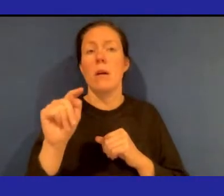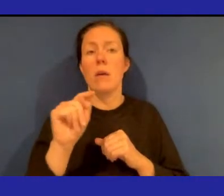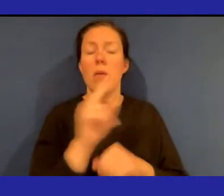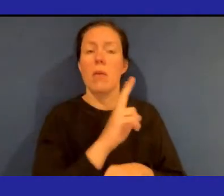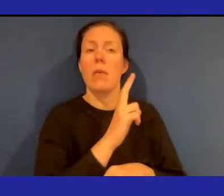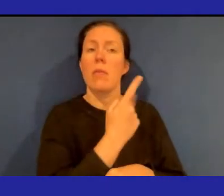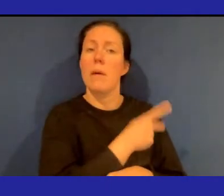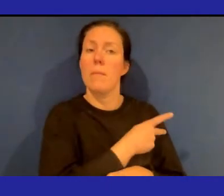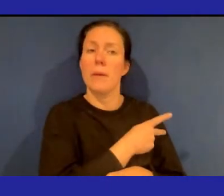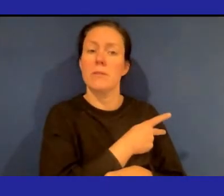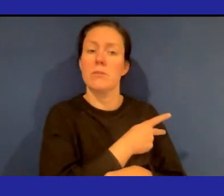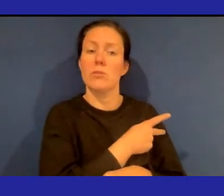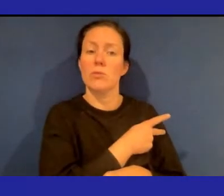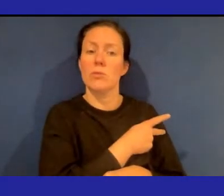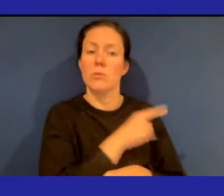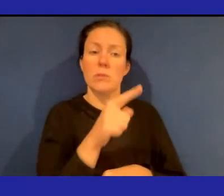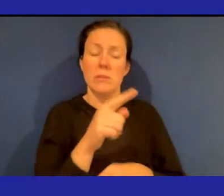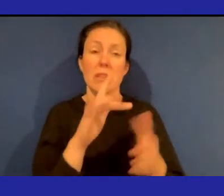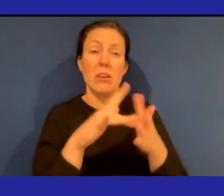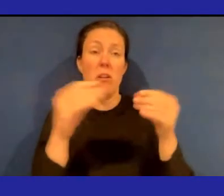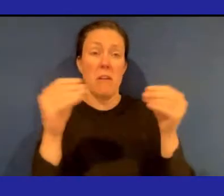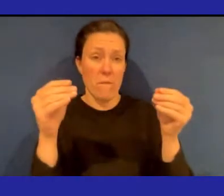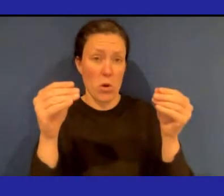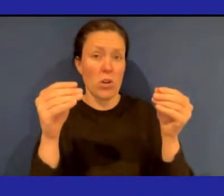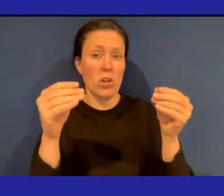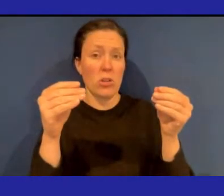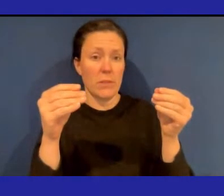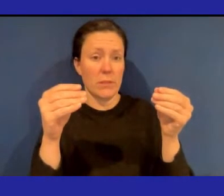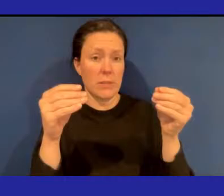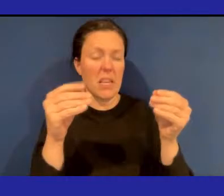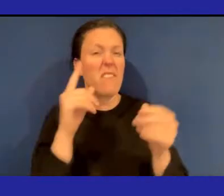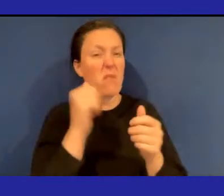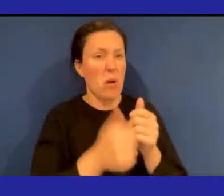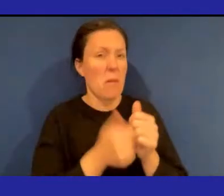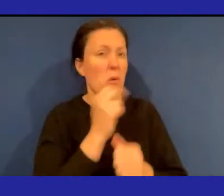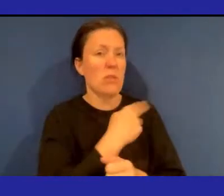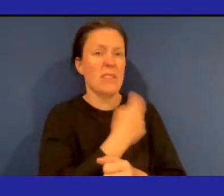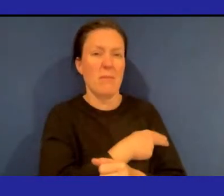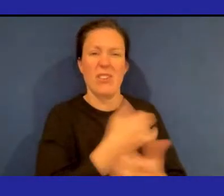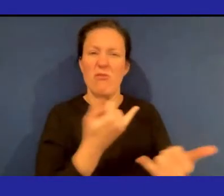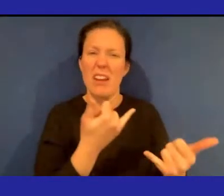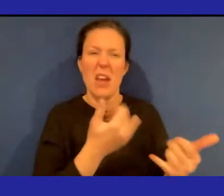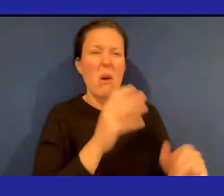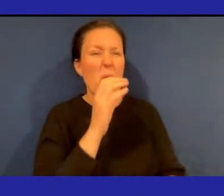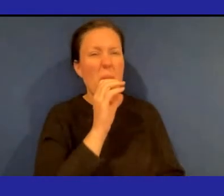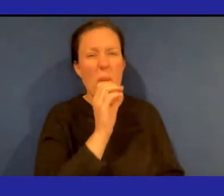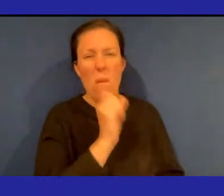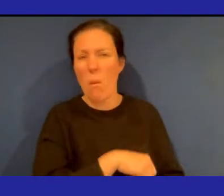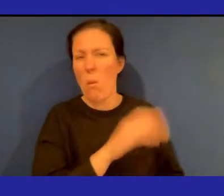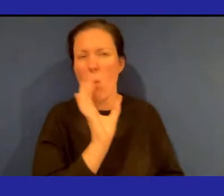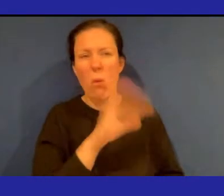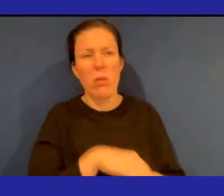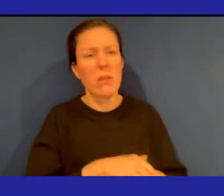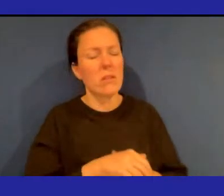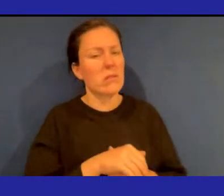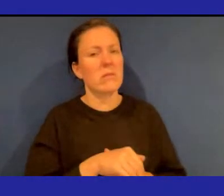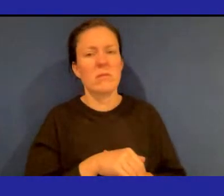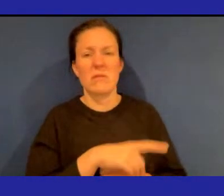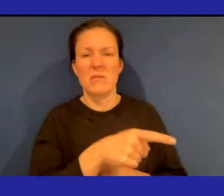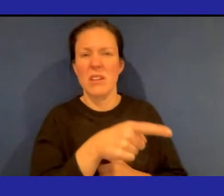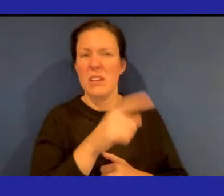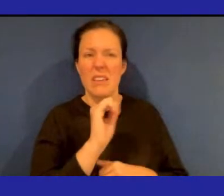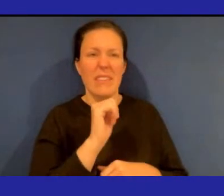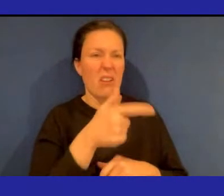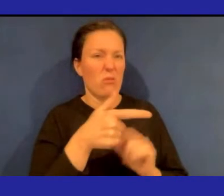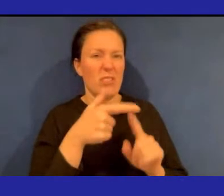the outpatient pharmacies at almost all our hospitals are completely outdated. They're based on a 50-year-ago